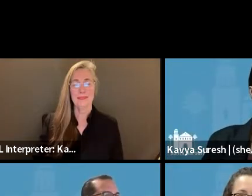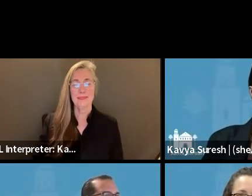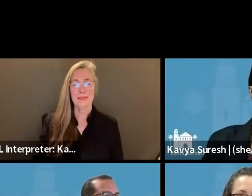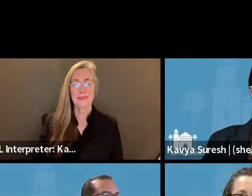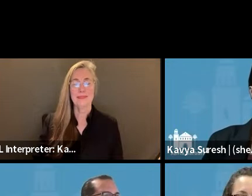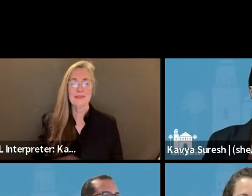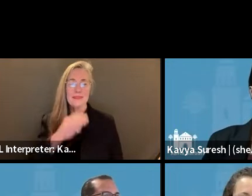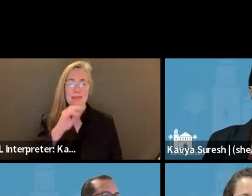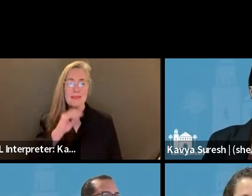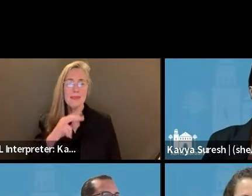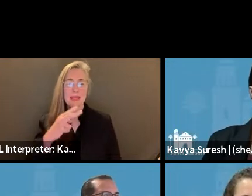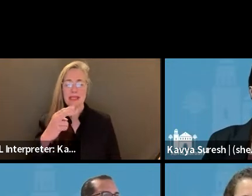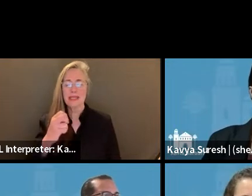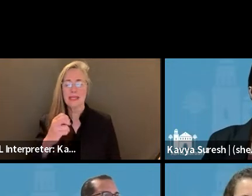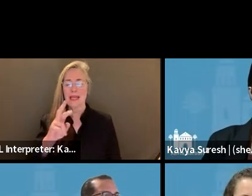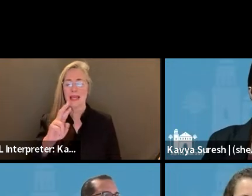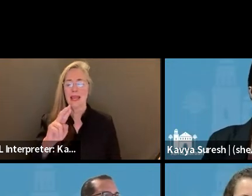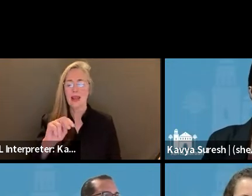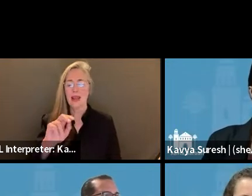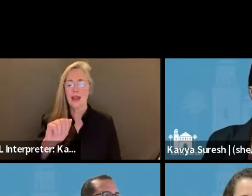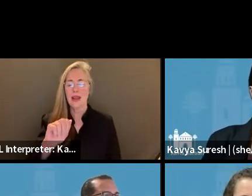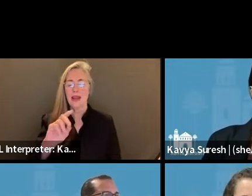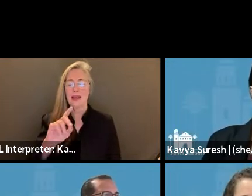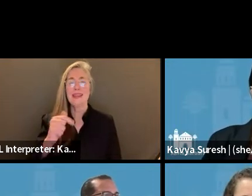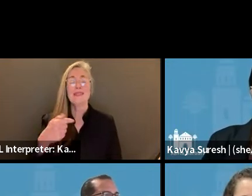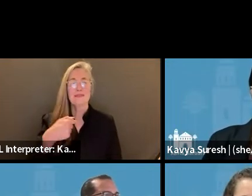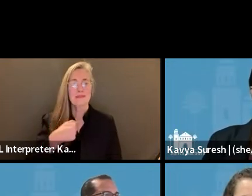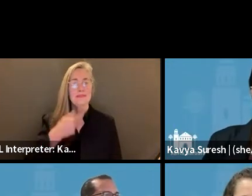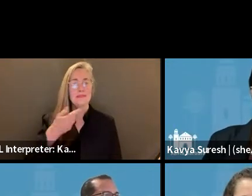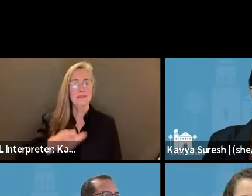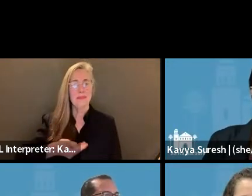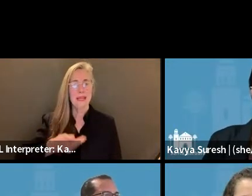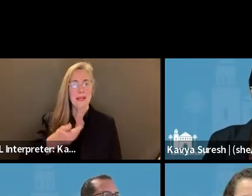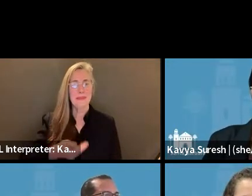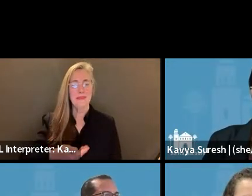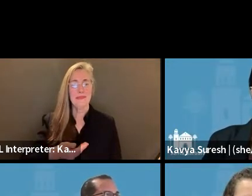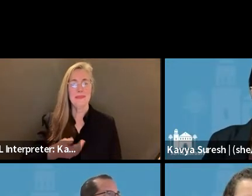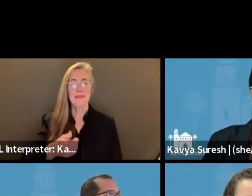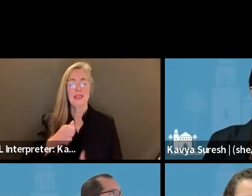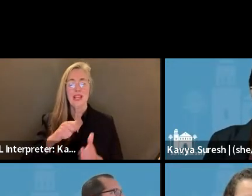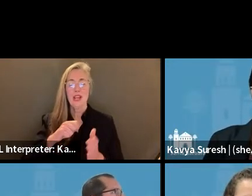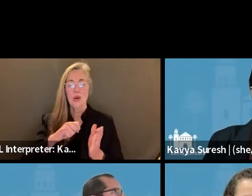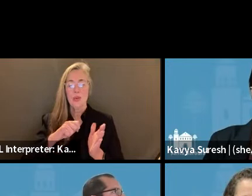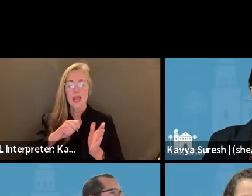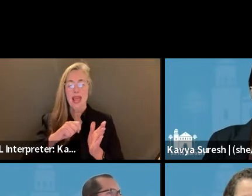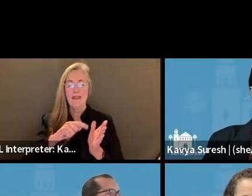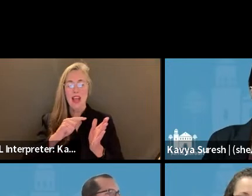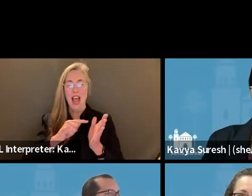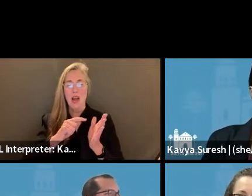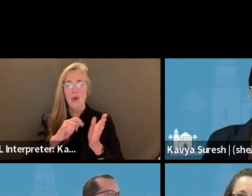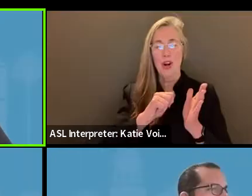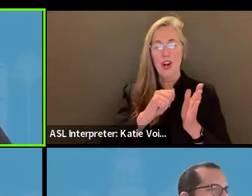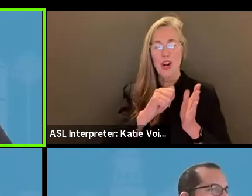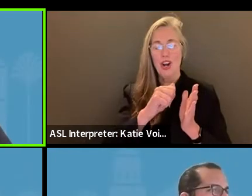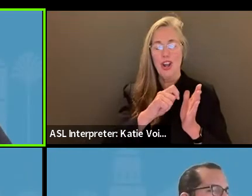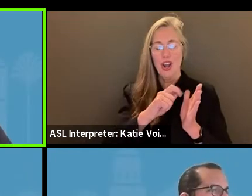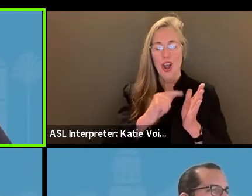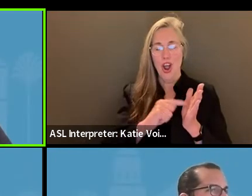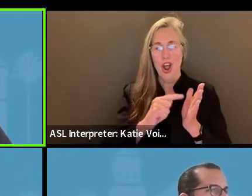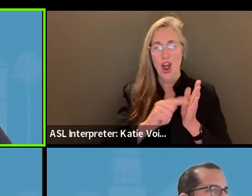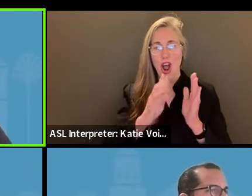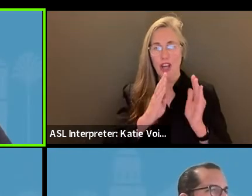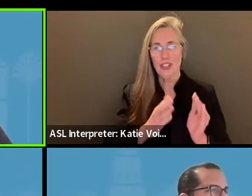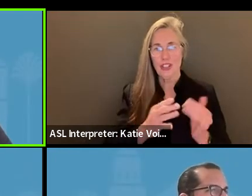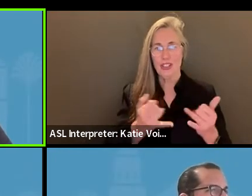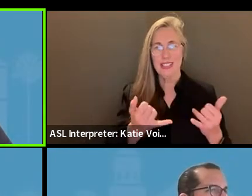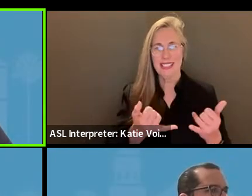Hernandez, yes. Yes, so that's me. We have our auditors here today with us, so hopefully they